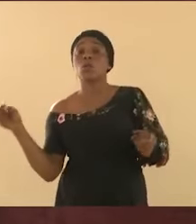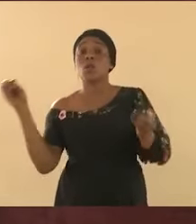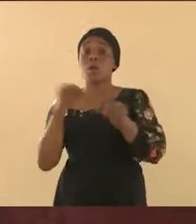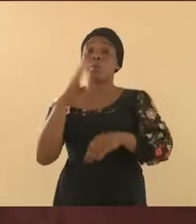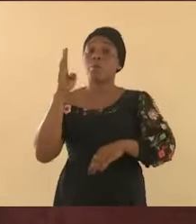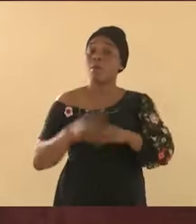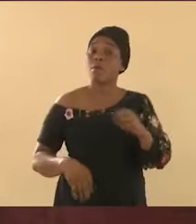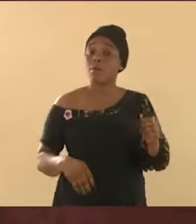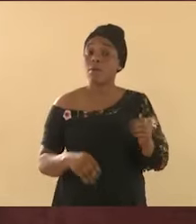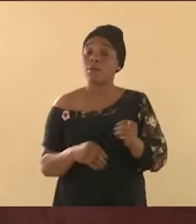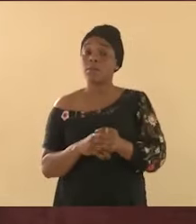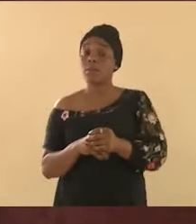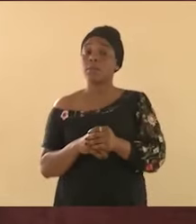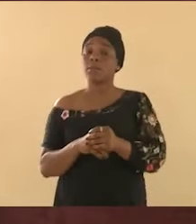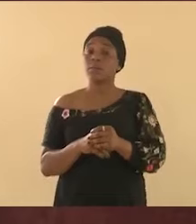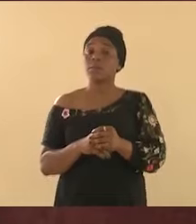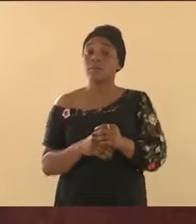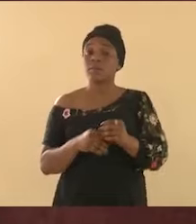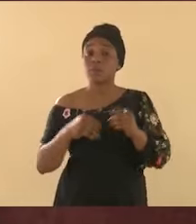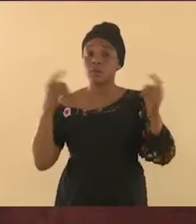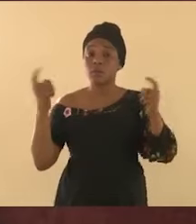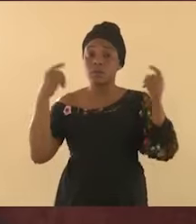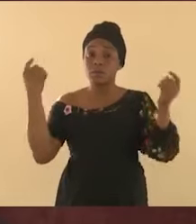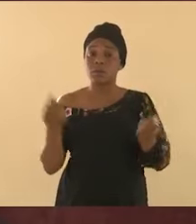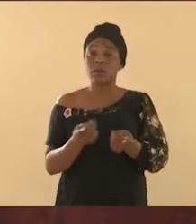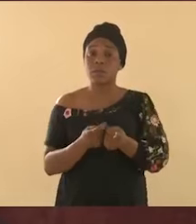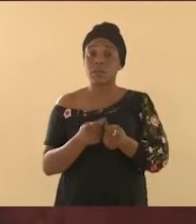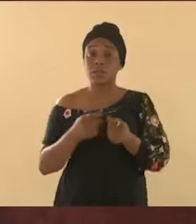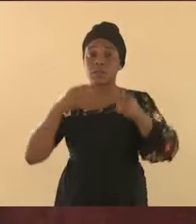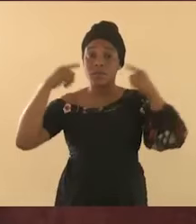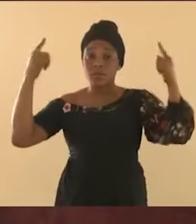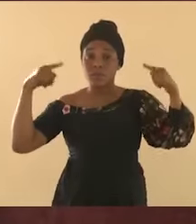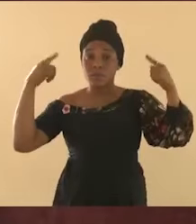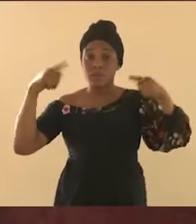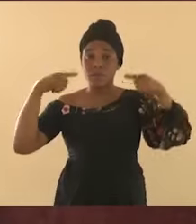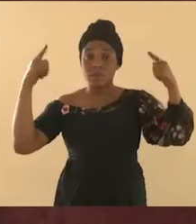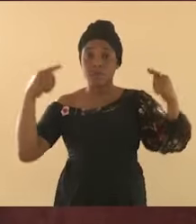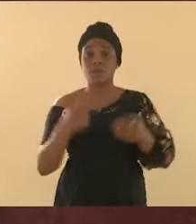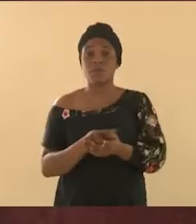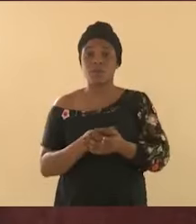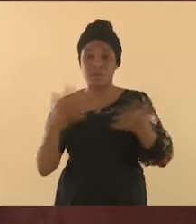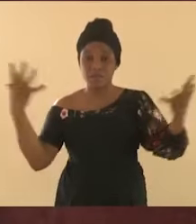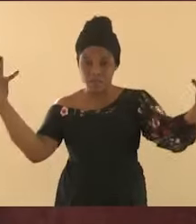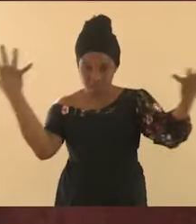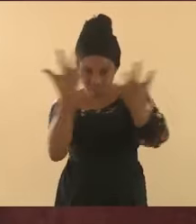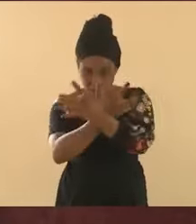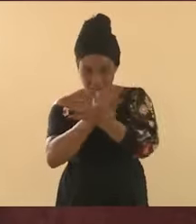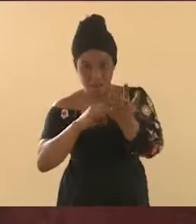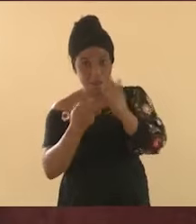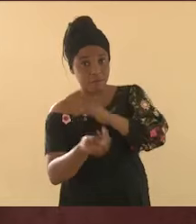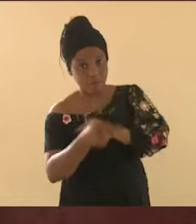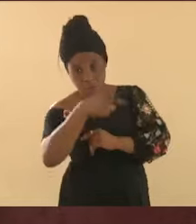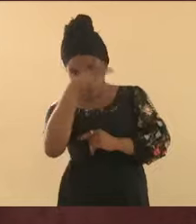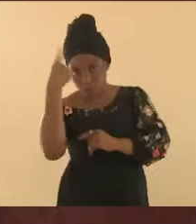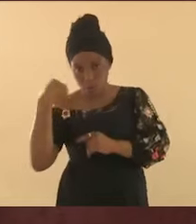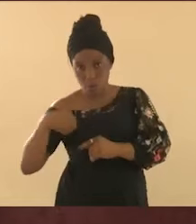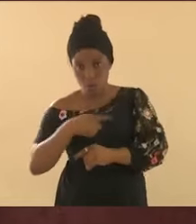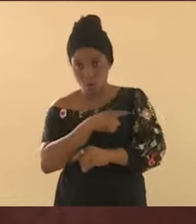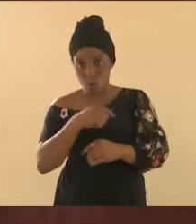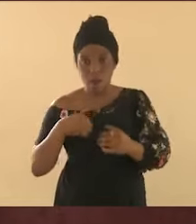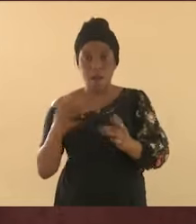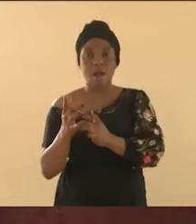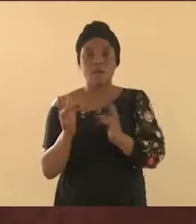things we are more than conquerors through him that loves us. So there is victory at the end. It may look like everything is dark and failing.